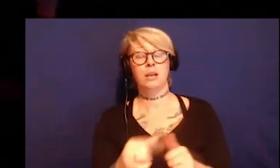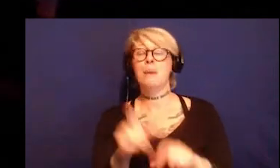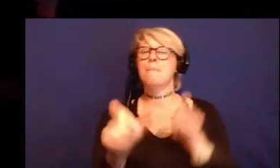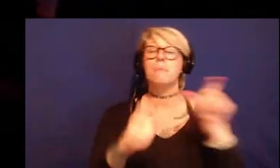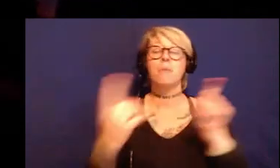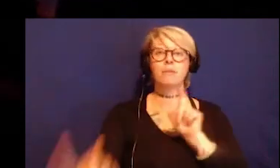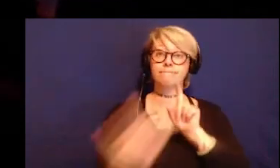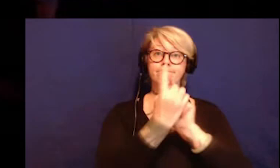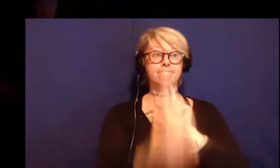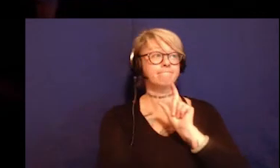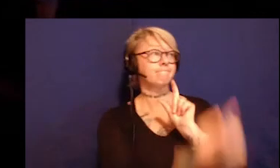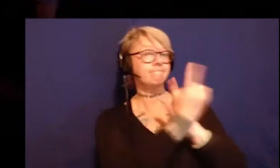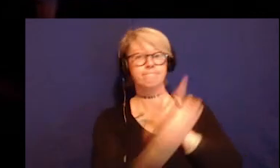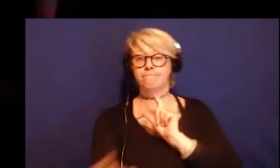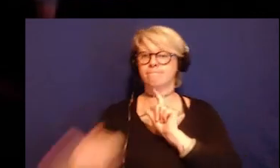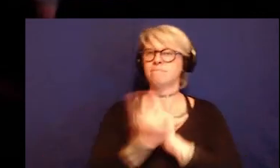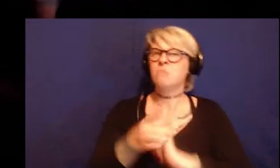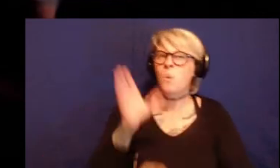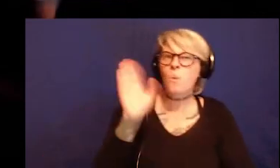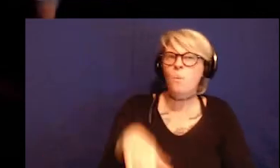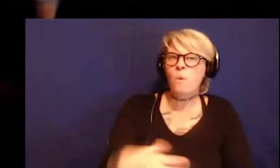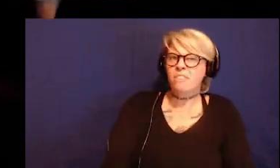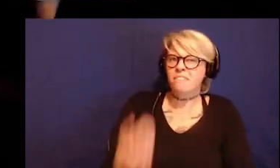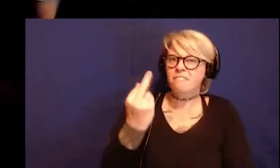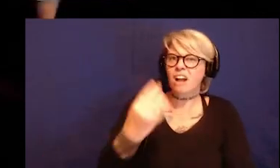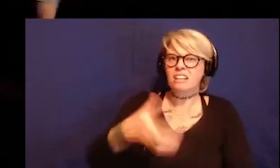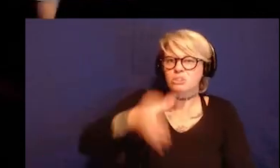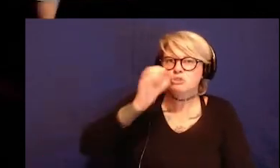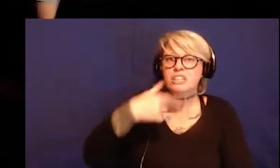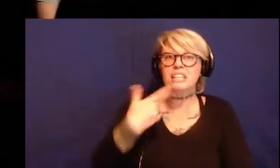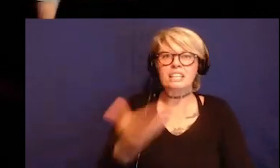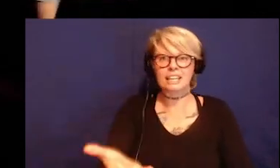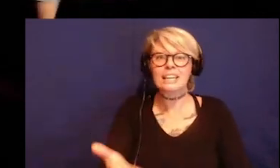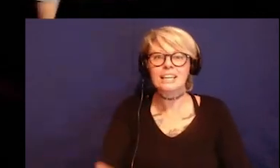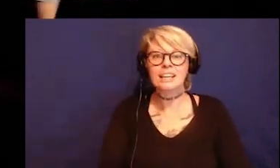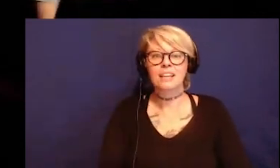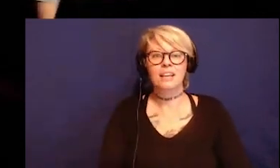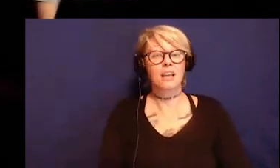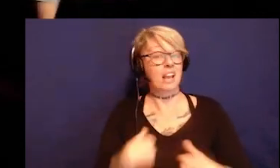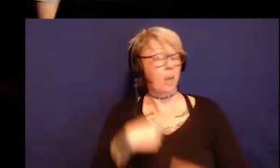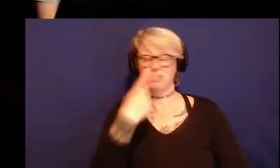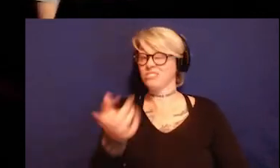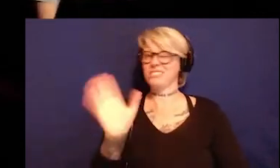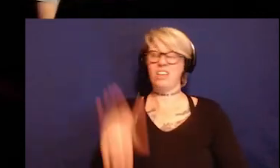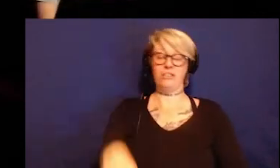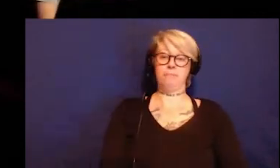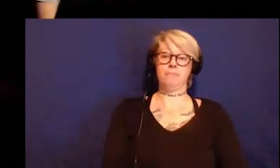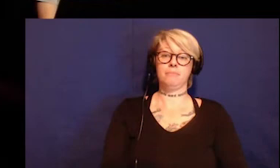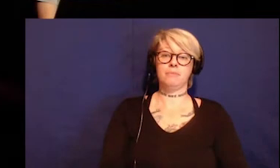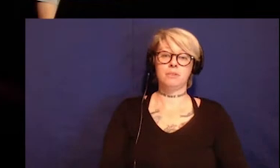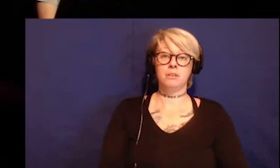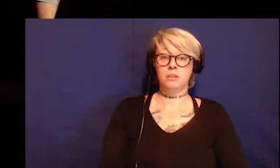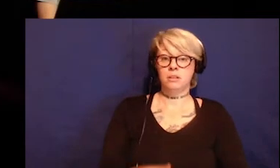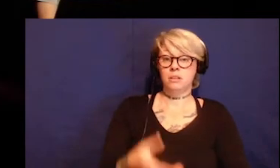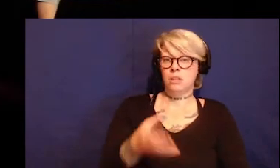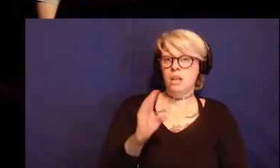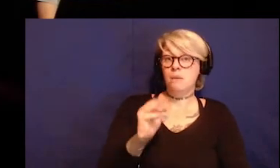and they'd be like, "What the fuck is in your mug?" And I would just tell them, "Mud."